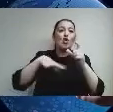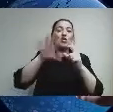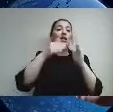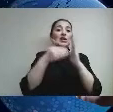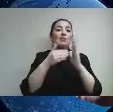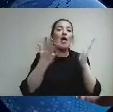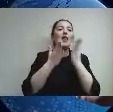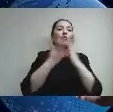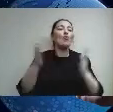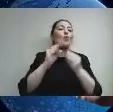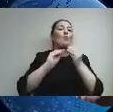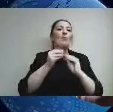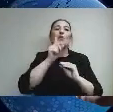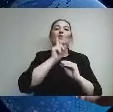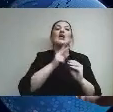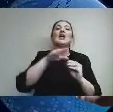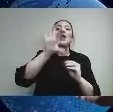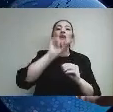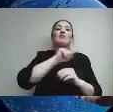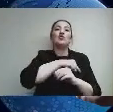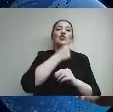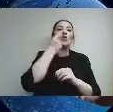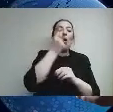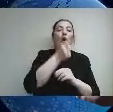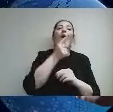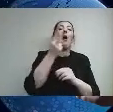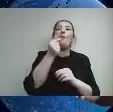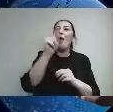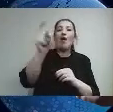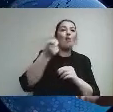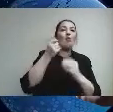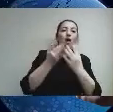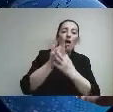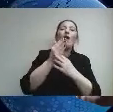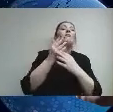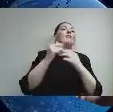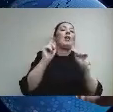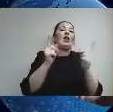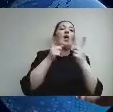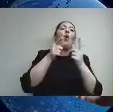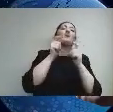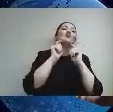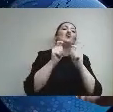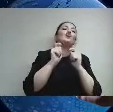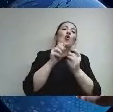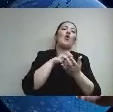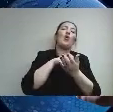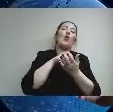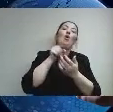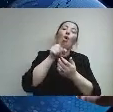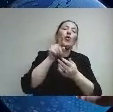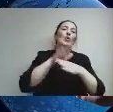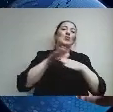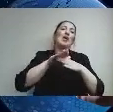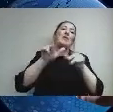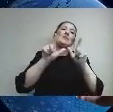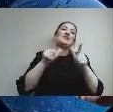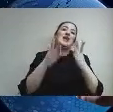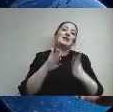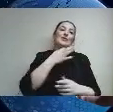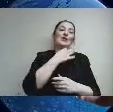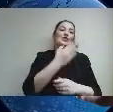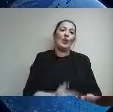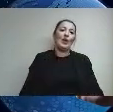the people, they say that they have issues with access to finance. It's not just about the social enterprises. It's the